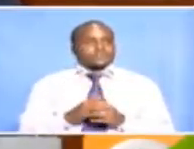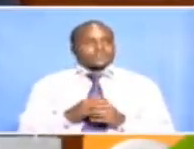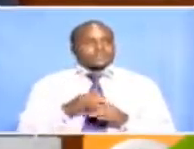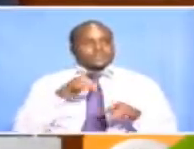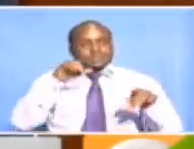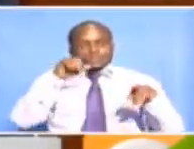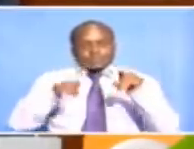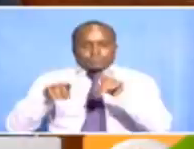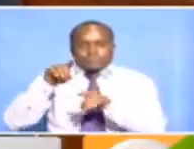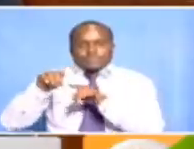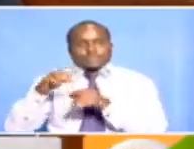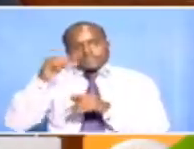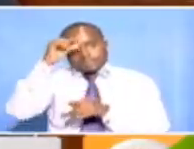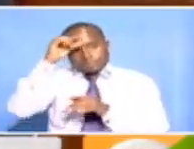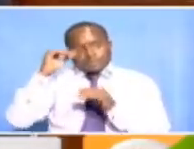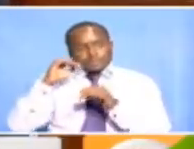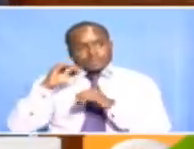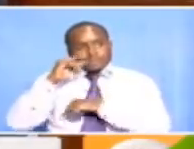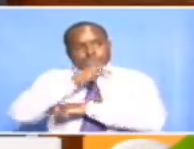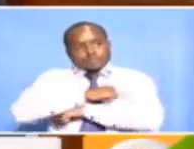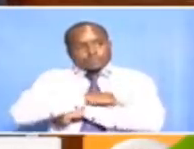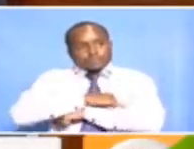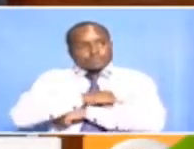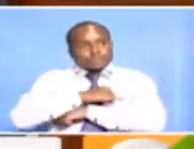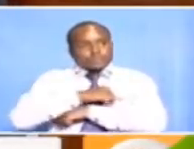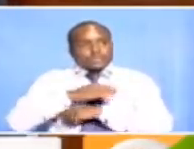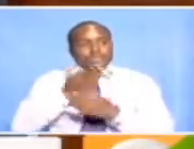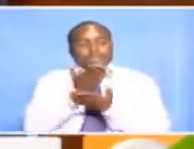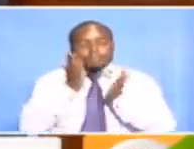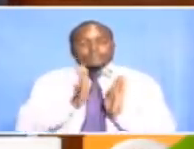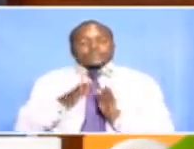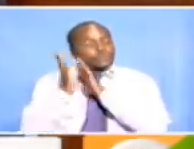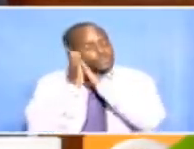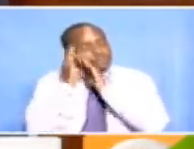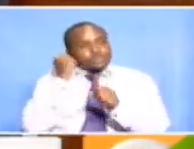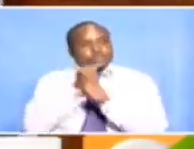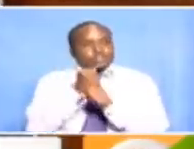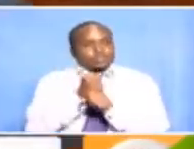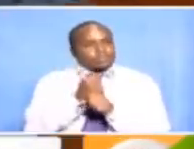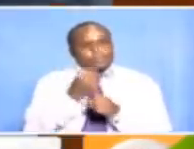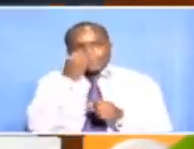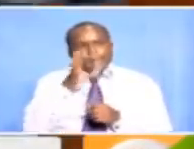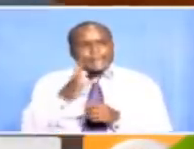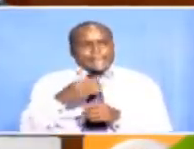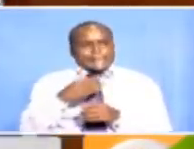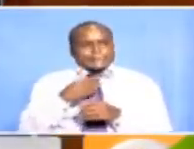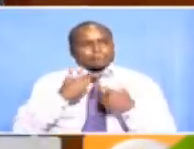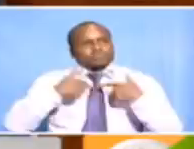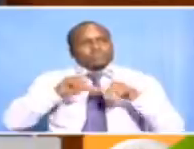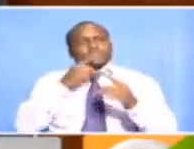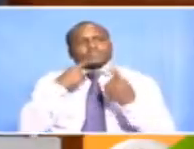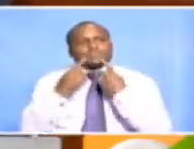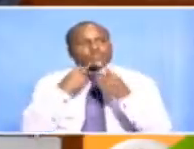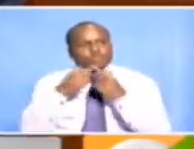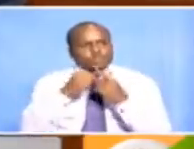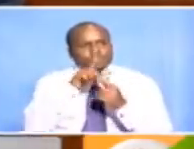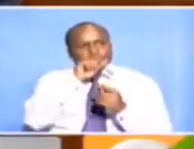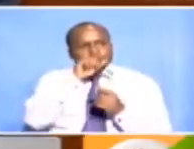government institutions. Now, whoever sleeps on his job, I don't care. Watch out, get quatita. I'll fire